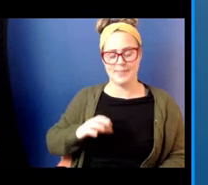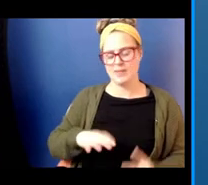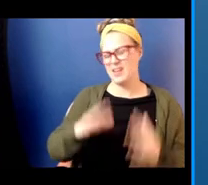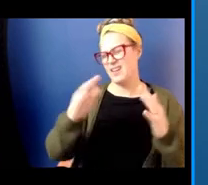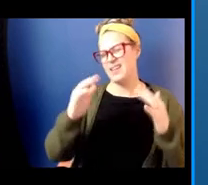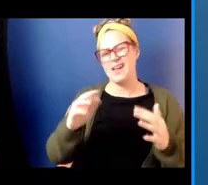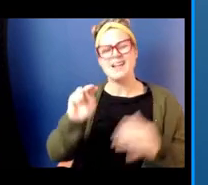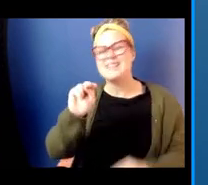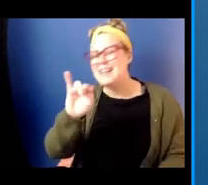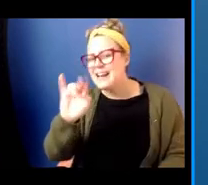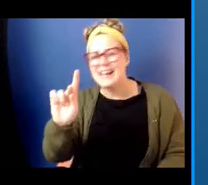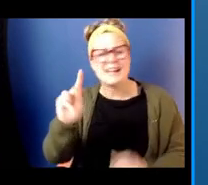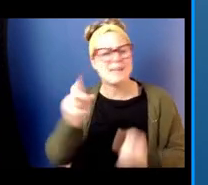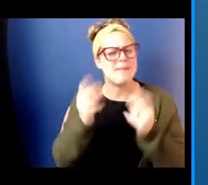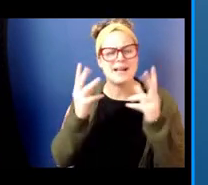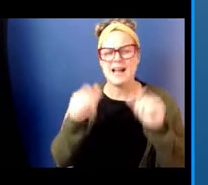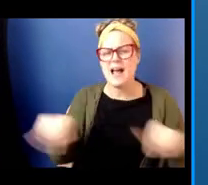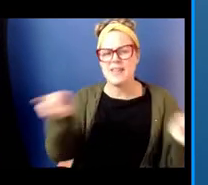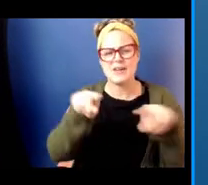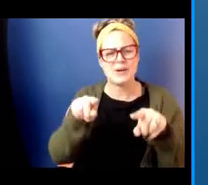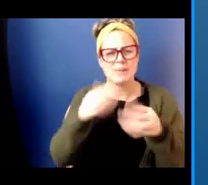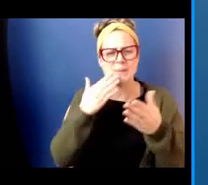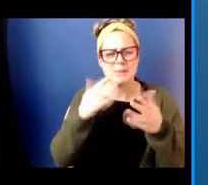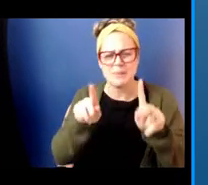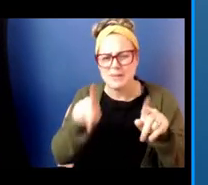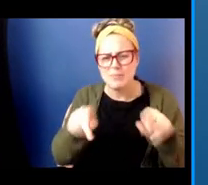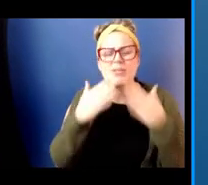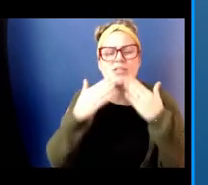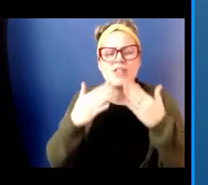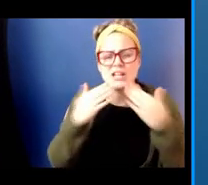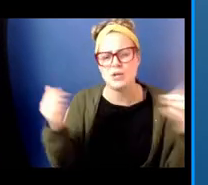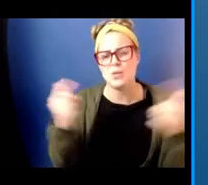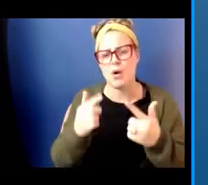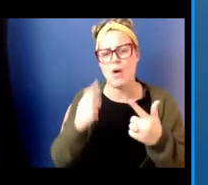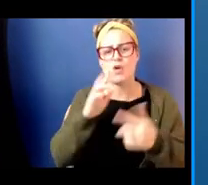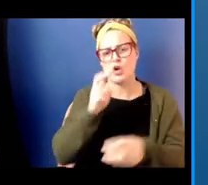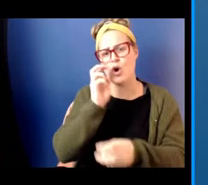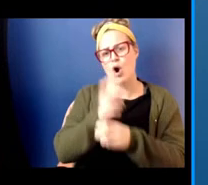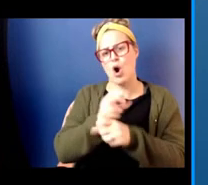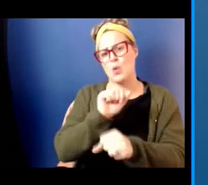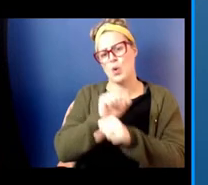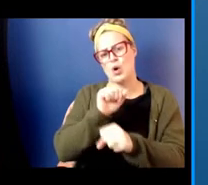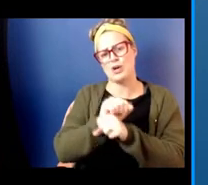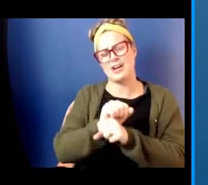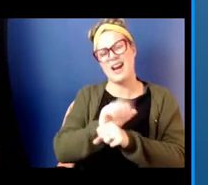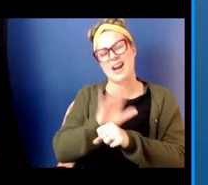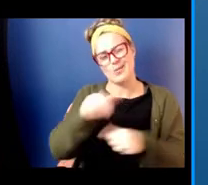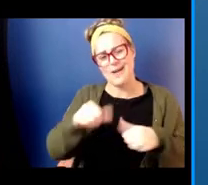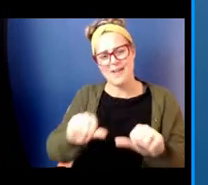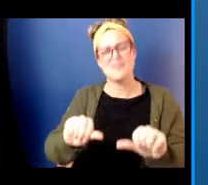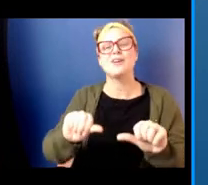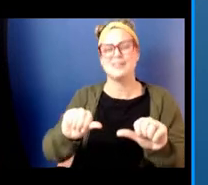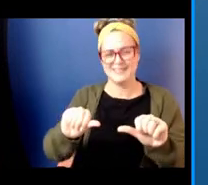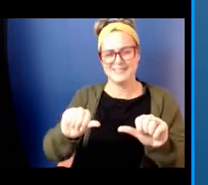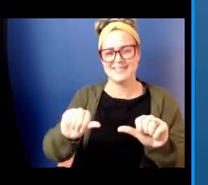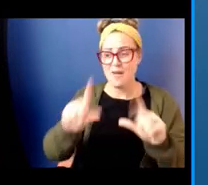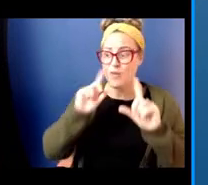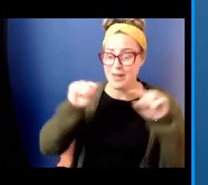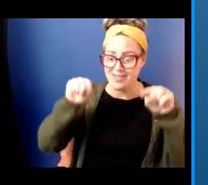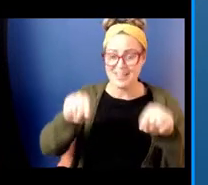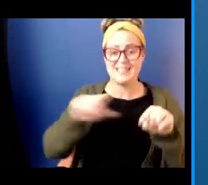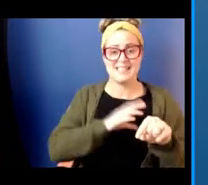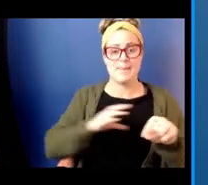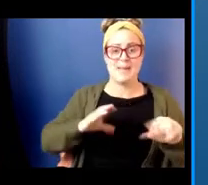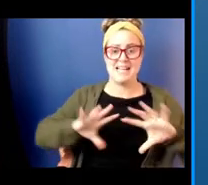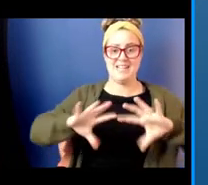uh I just want to thank you all for the hard work and the efforts that you have made uh to make this committee work and all